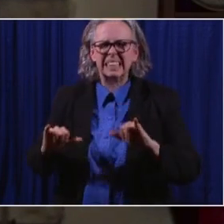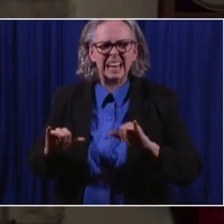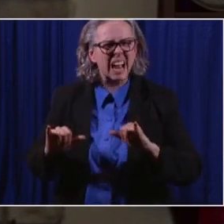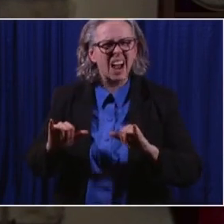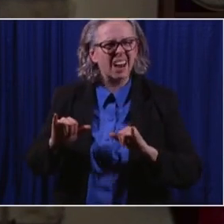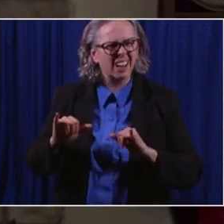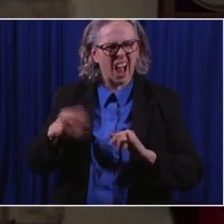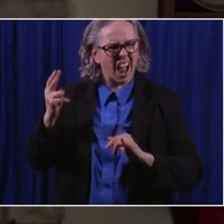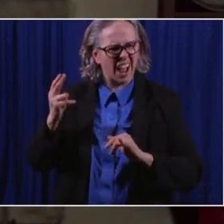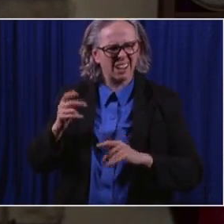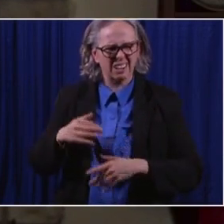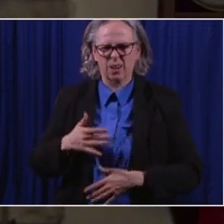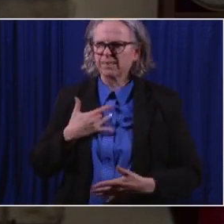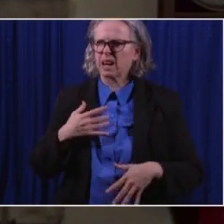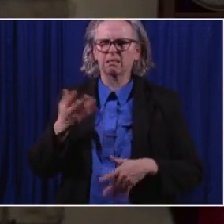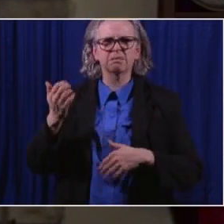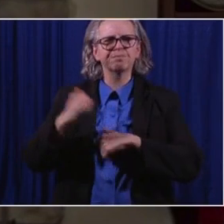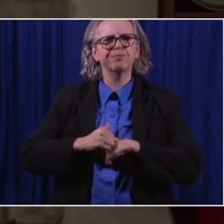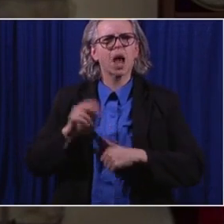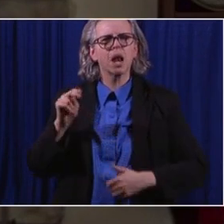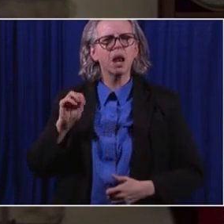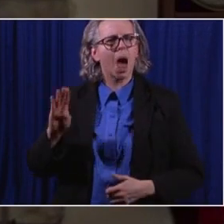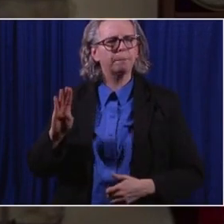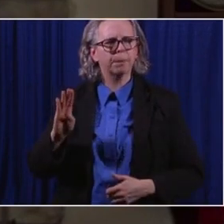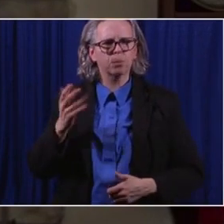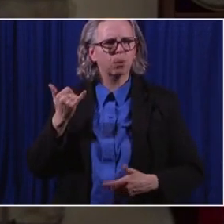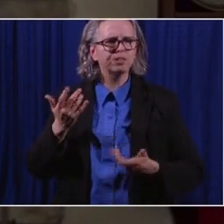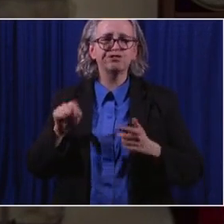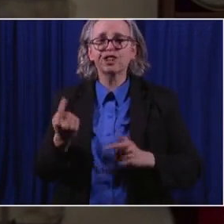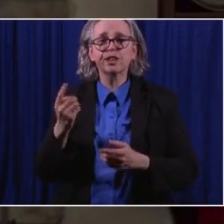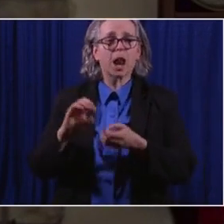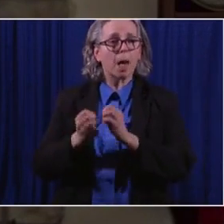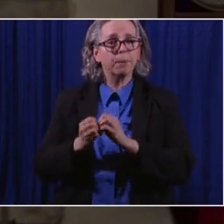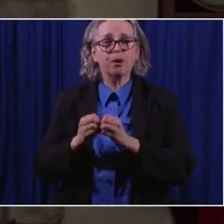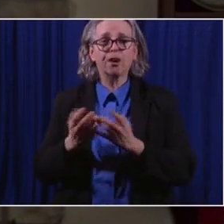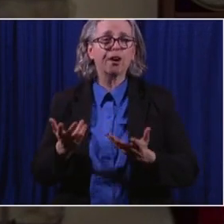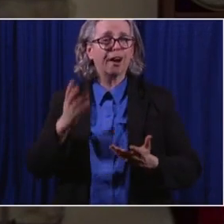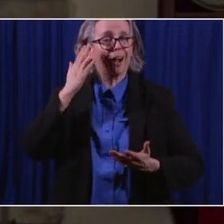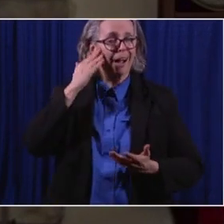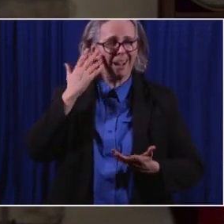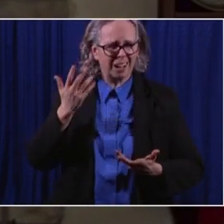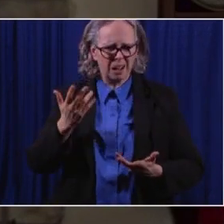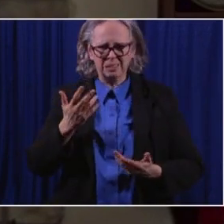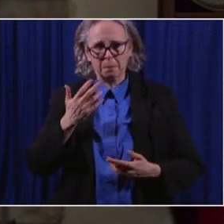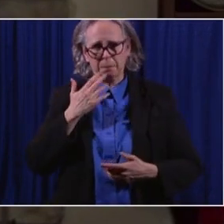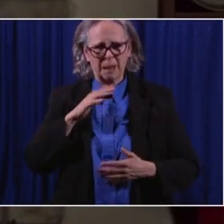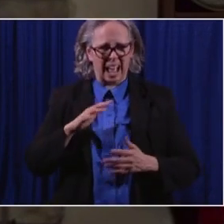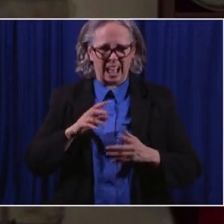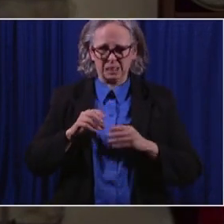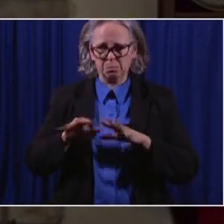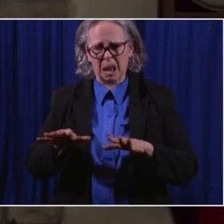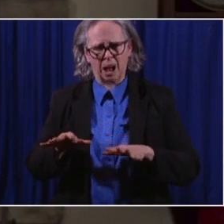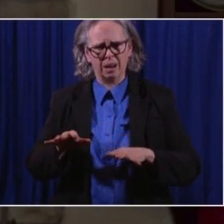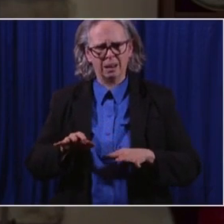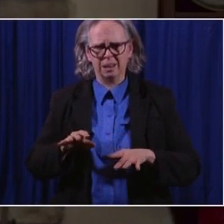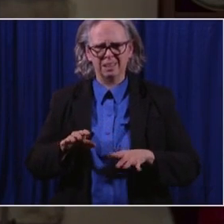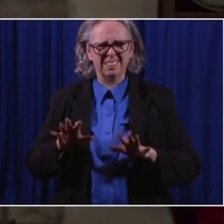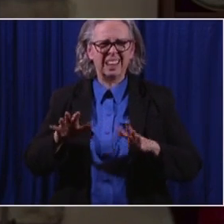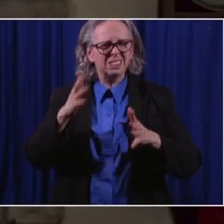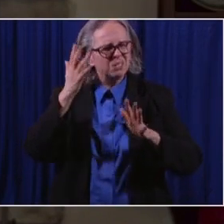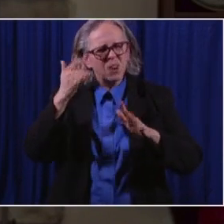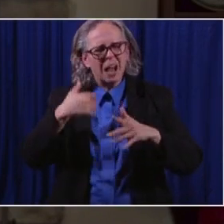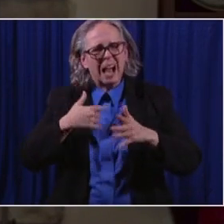so bad, the spread is so bad. And what we tried to, ask people to do is to look at two things. Look at the spread in your county and look at